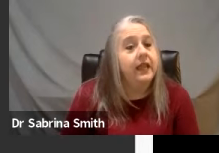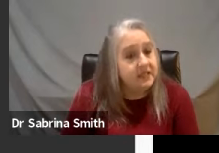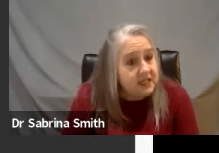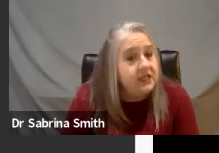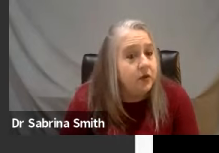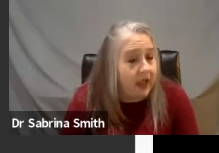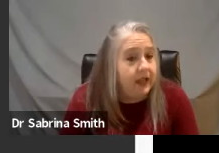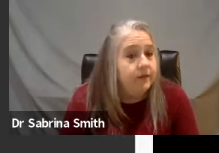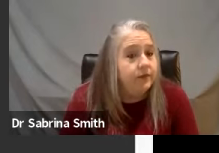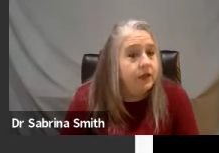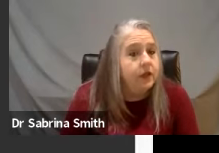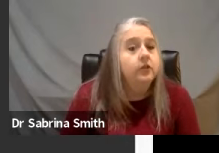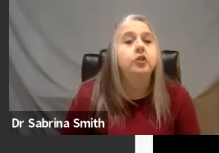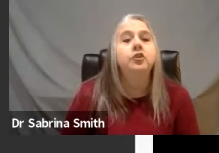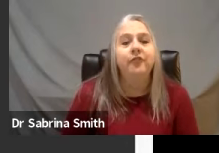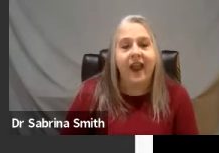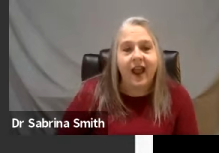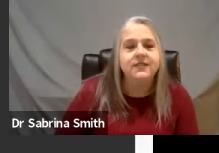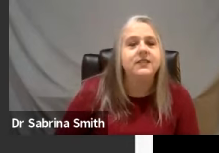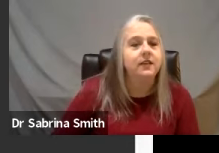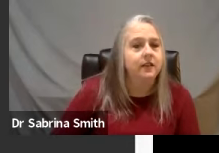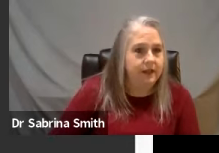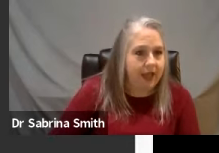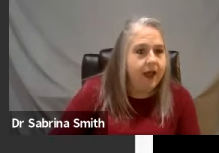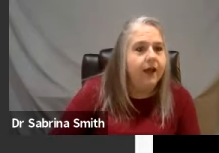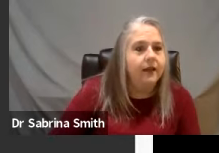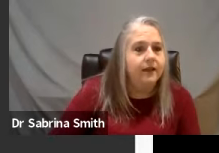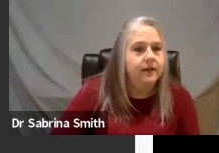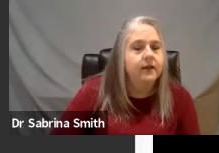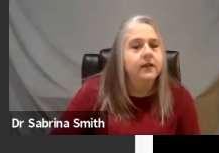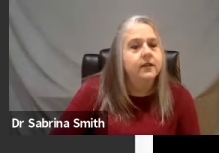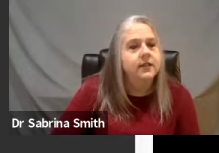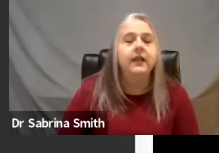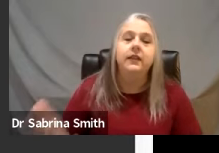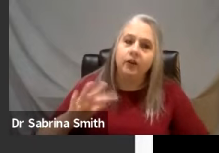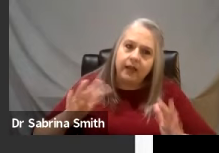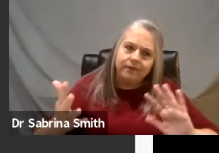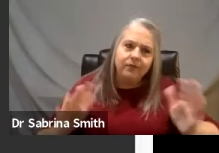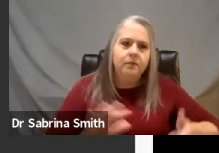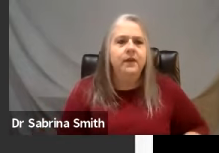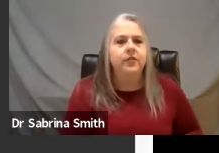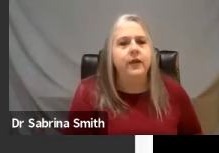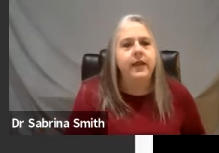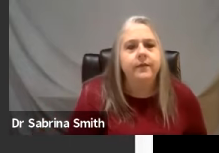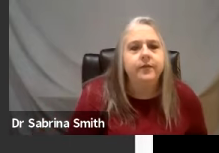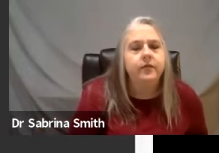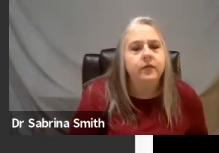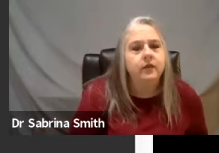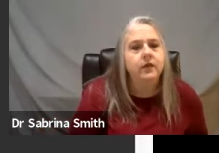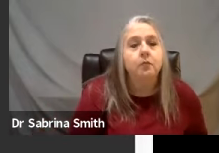I gave 6, okay. Little too fast, yeah. Sign clarity, maybe a